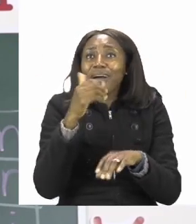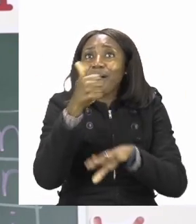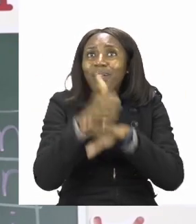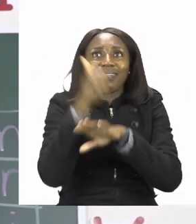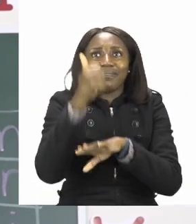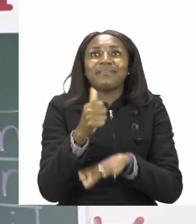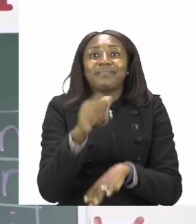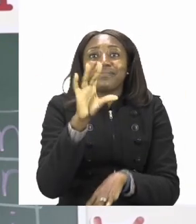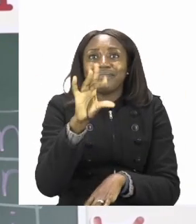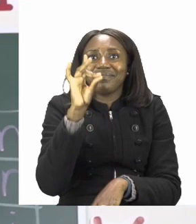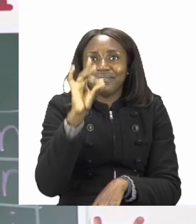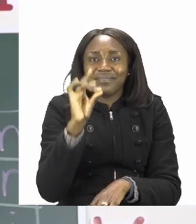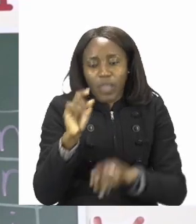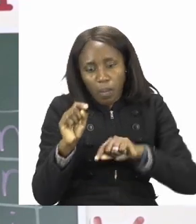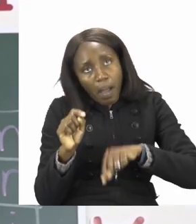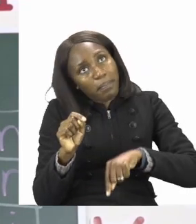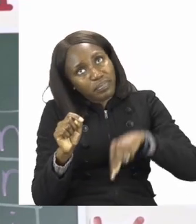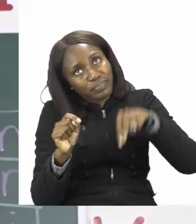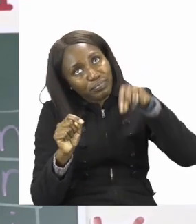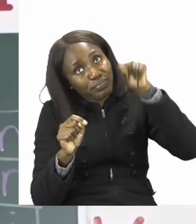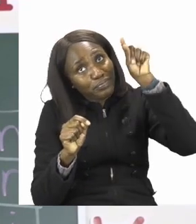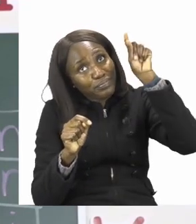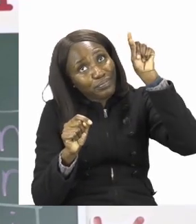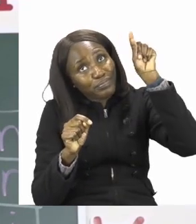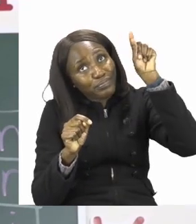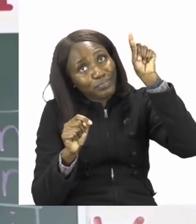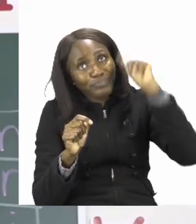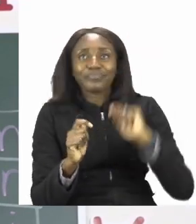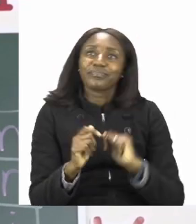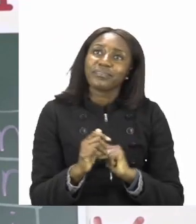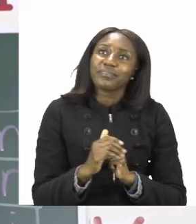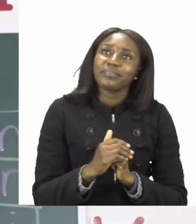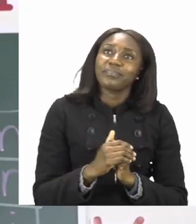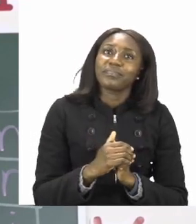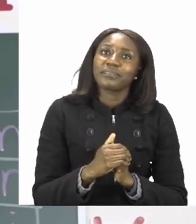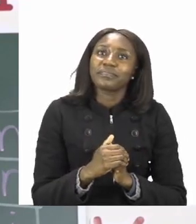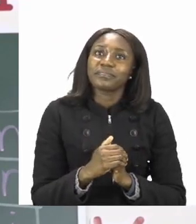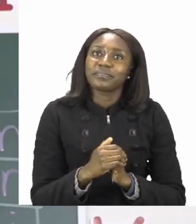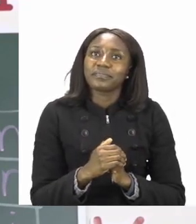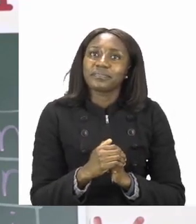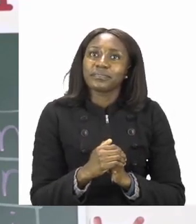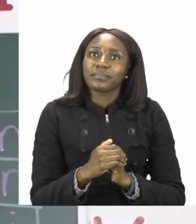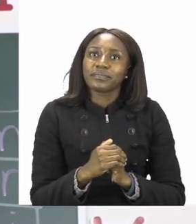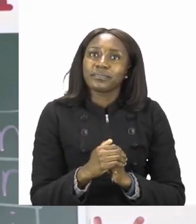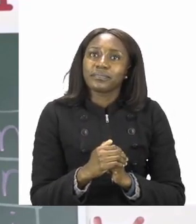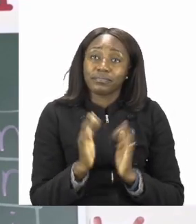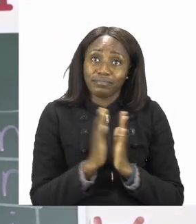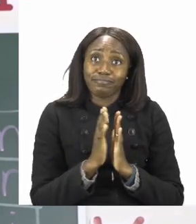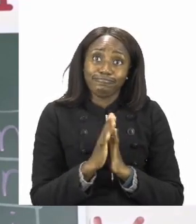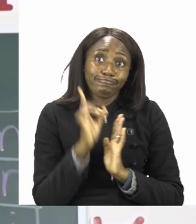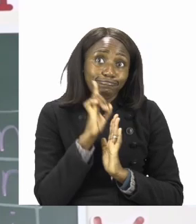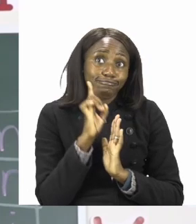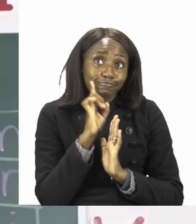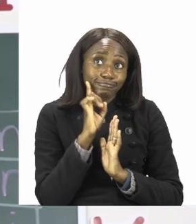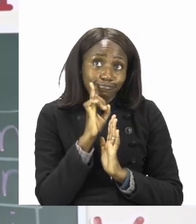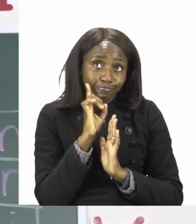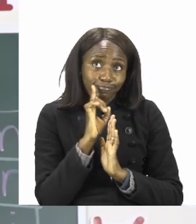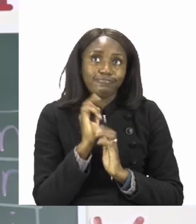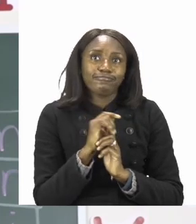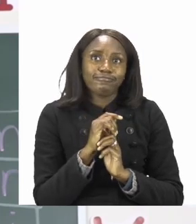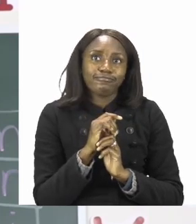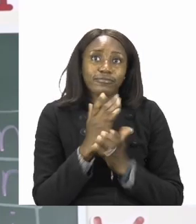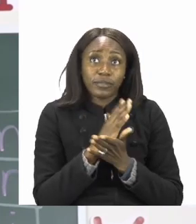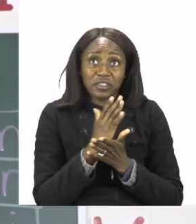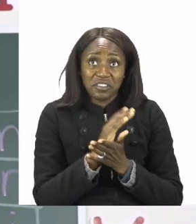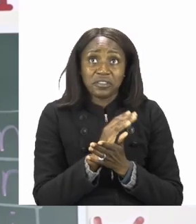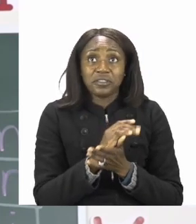reverse, where we can see our T at the bottom. So pay very close attention to words that